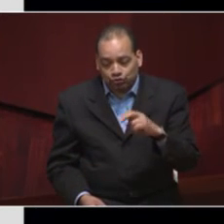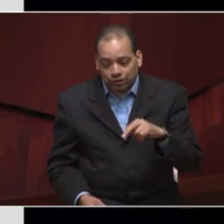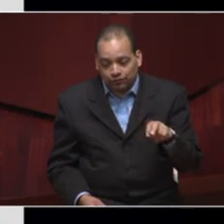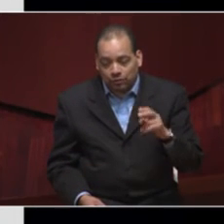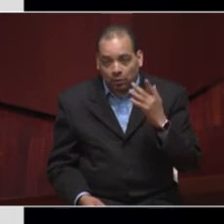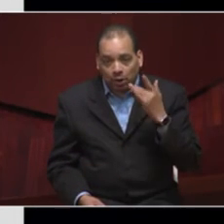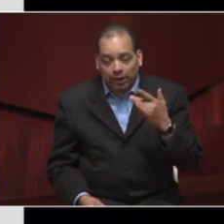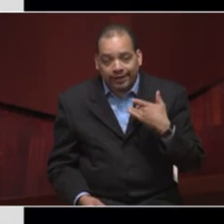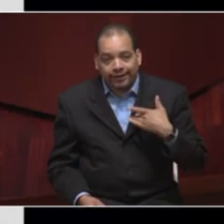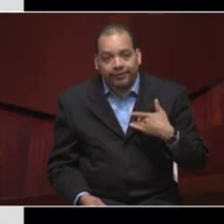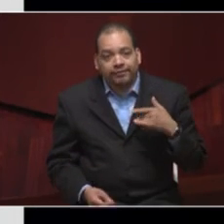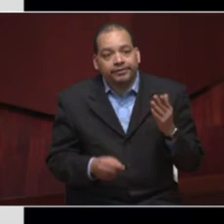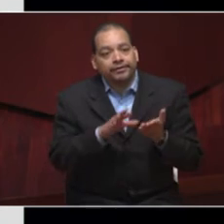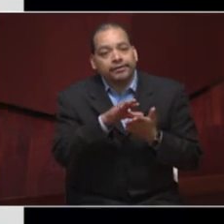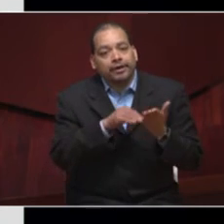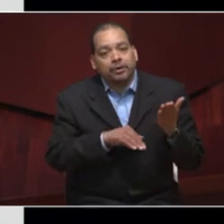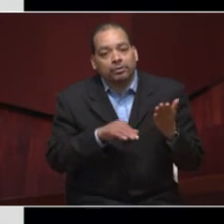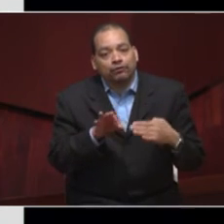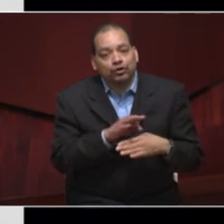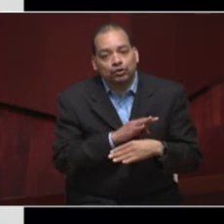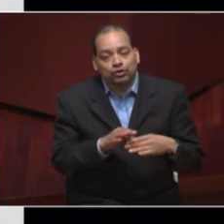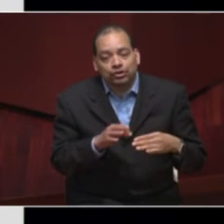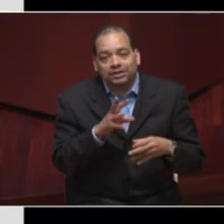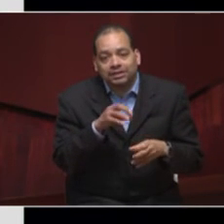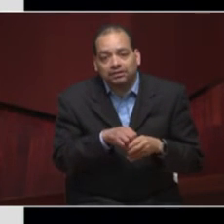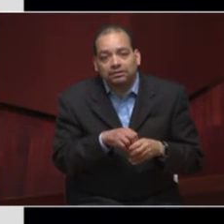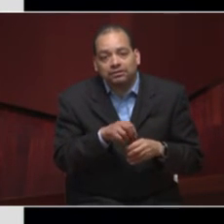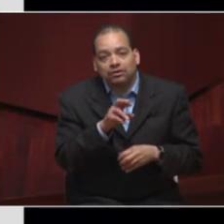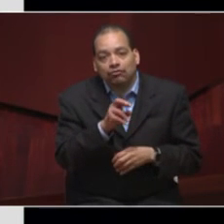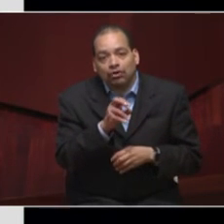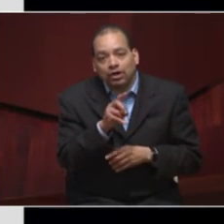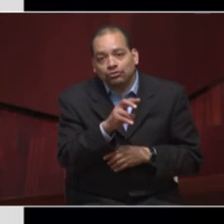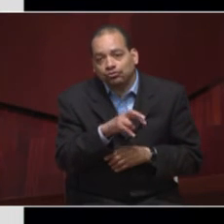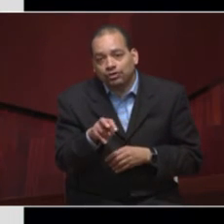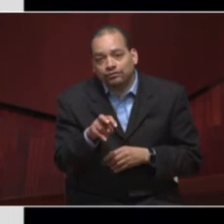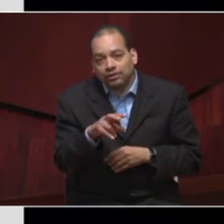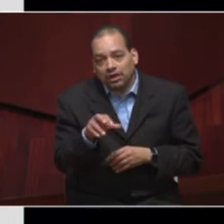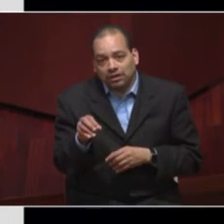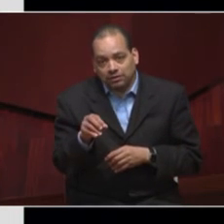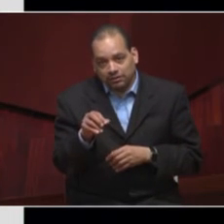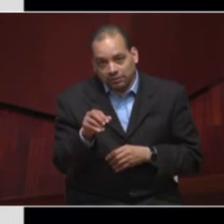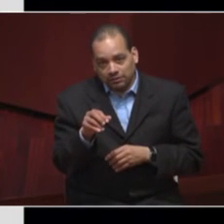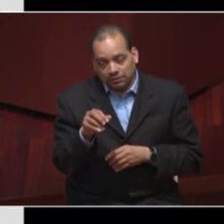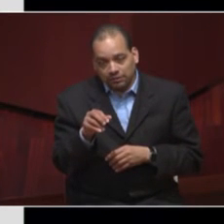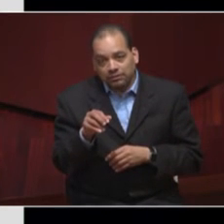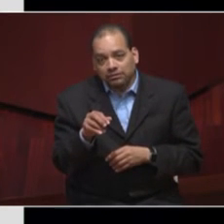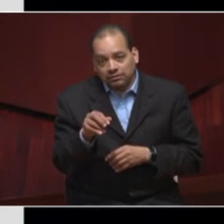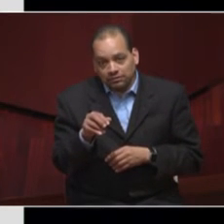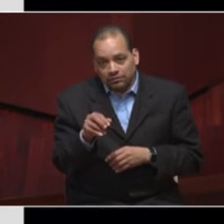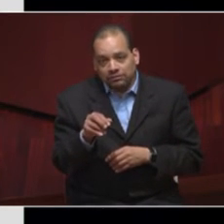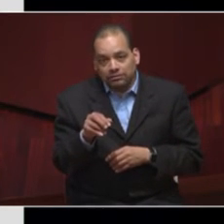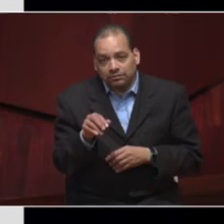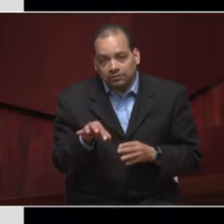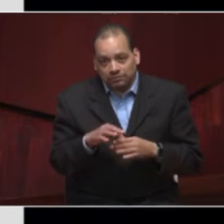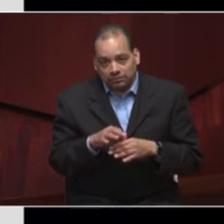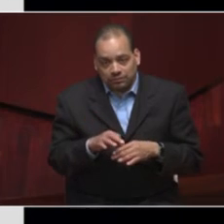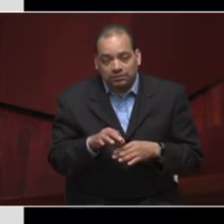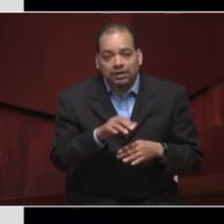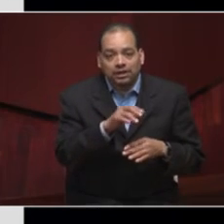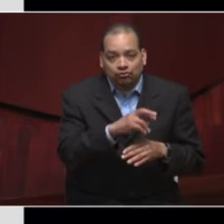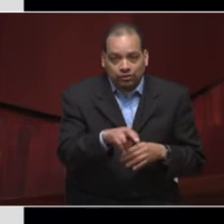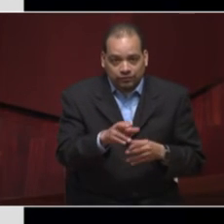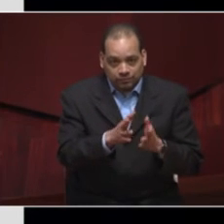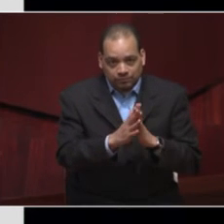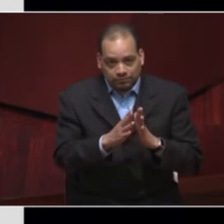function in records transfers and in reference requests, where you can copy over about 80% of the data of a previously